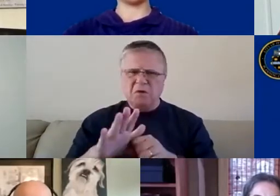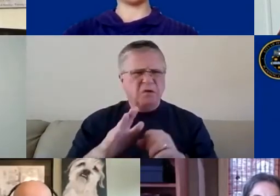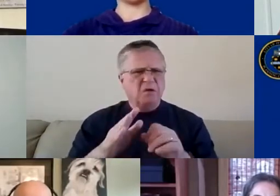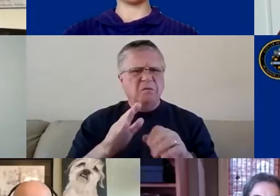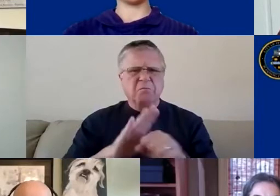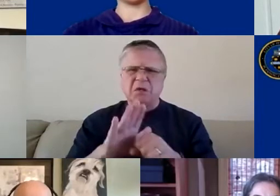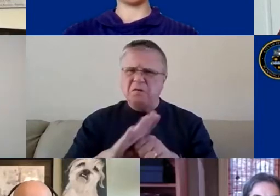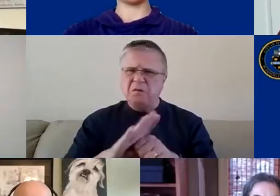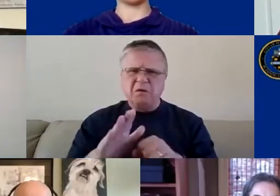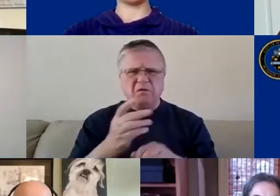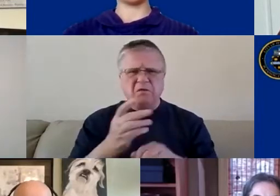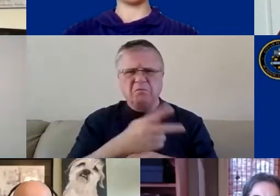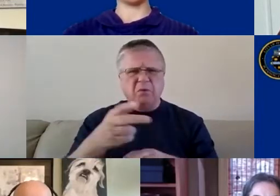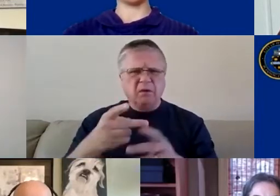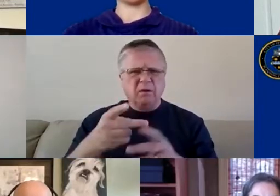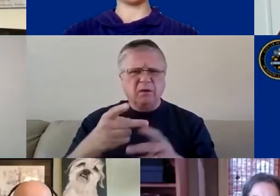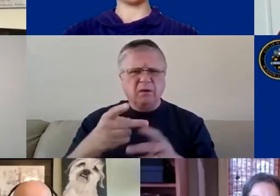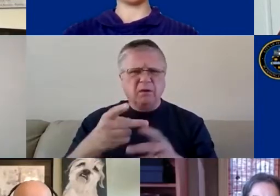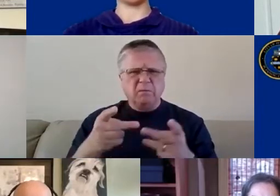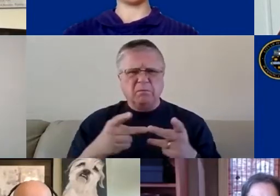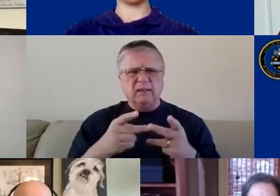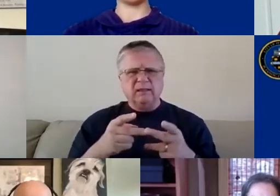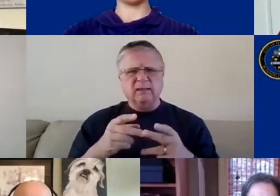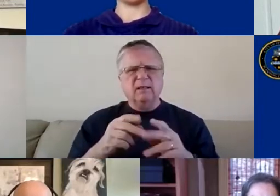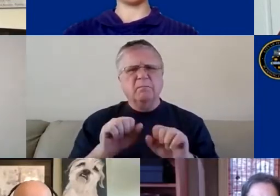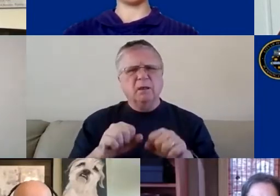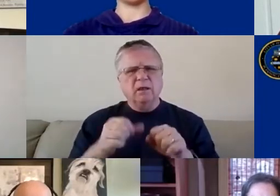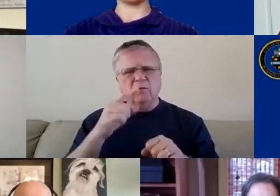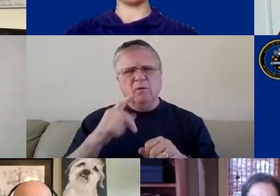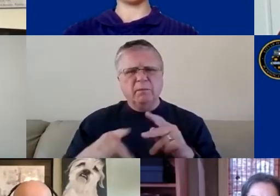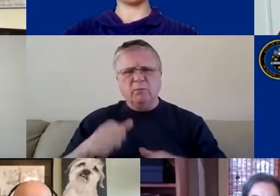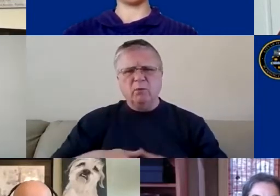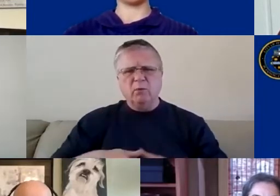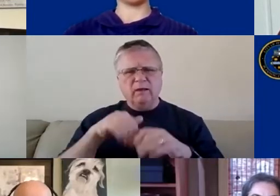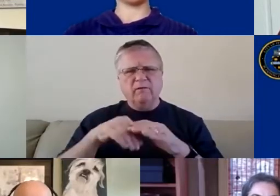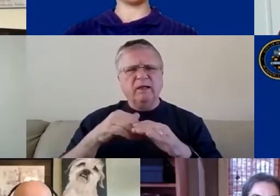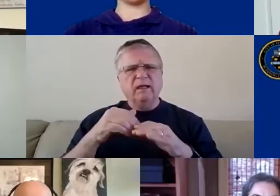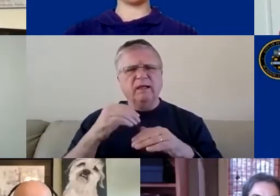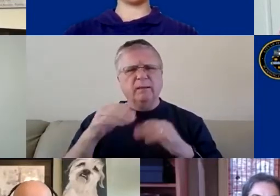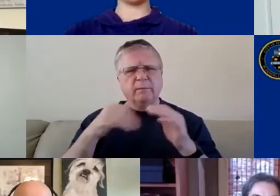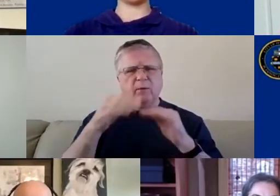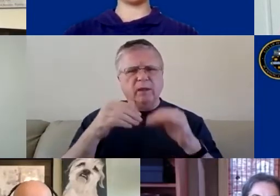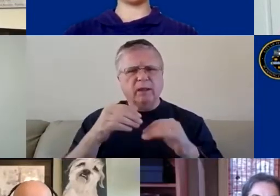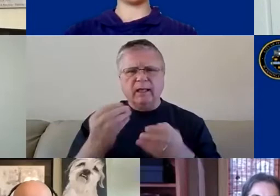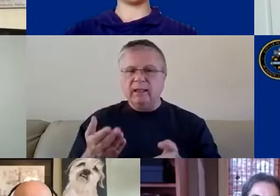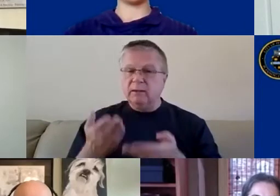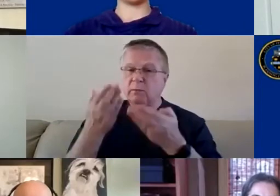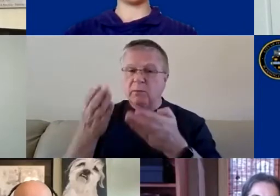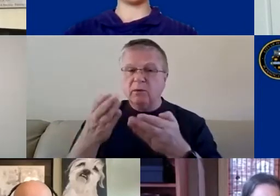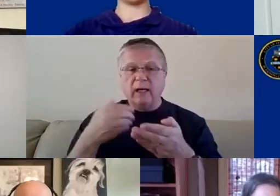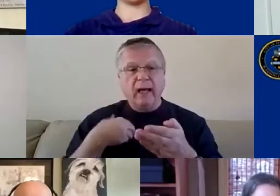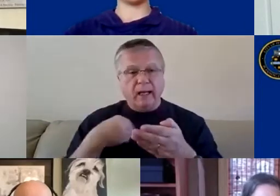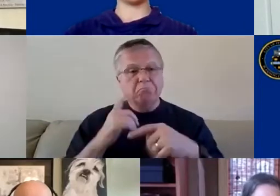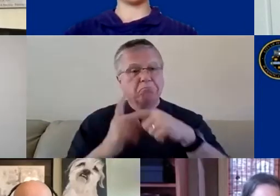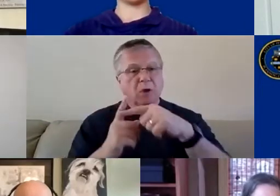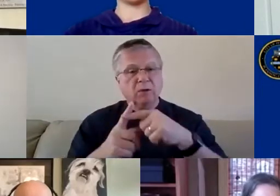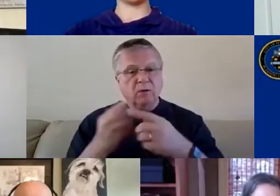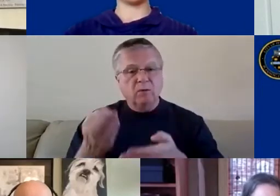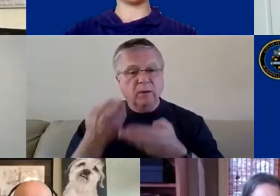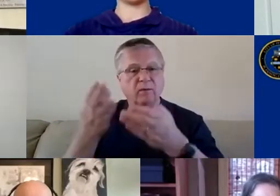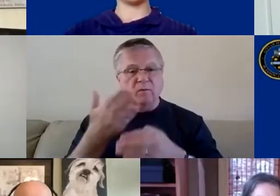facilities available throughout downtown for tenants of the building. The proposal not only received a favorable recommendation from the Planning